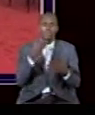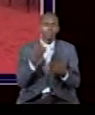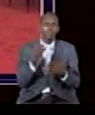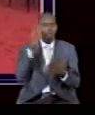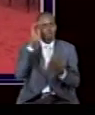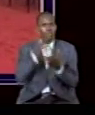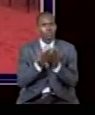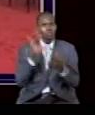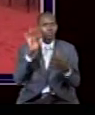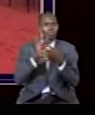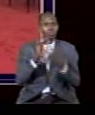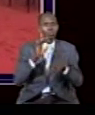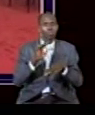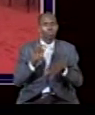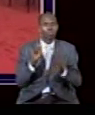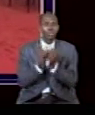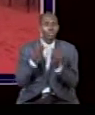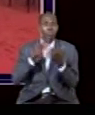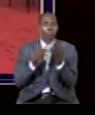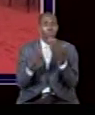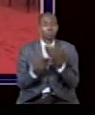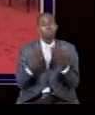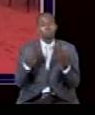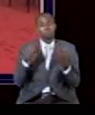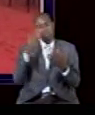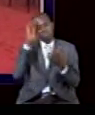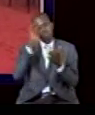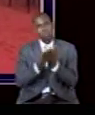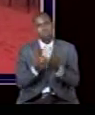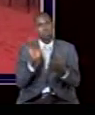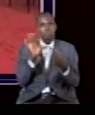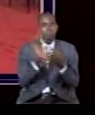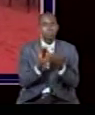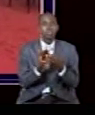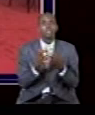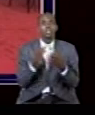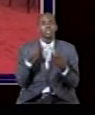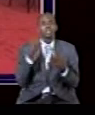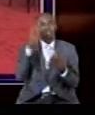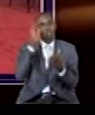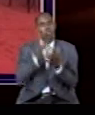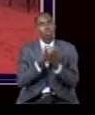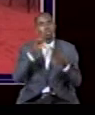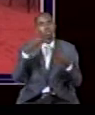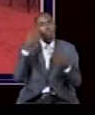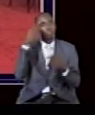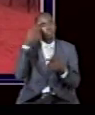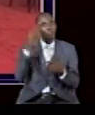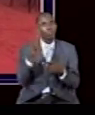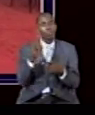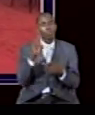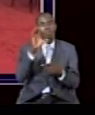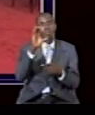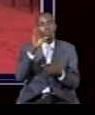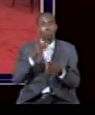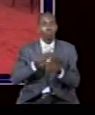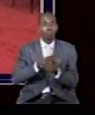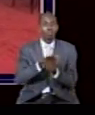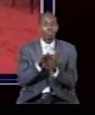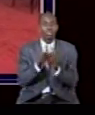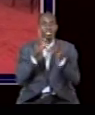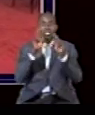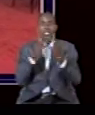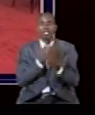And so they did. 2 days later, the husband went for COVID test, and everything disappeared. The result came back